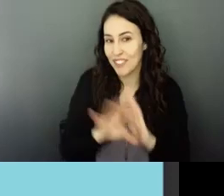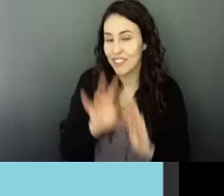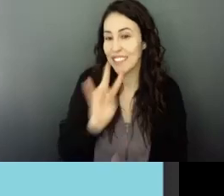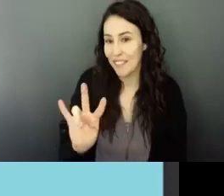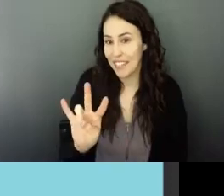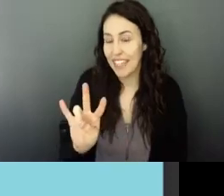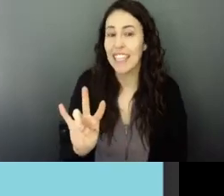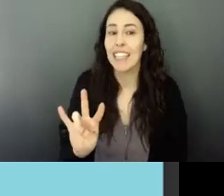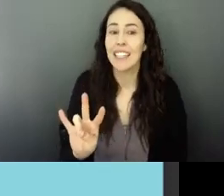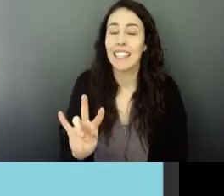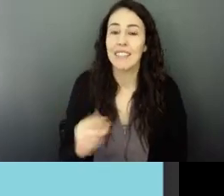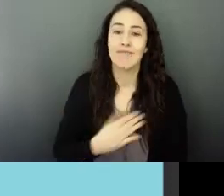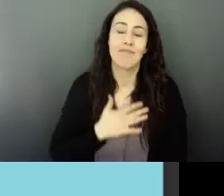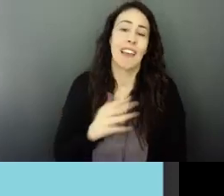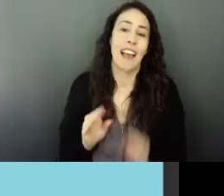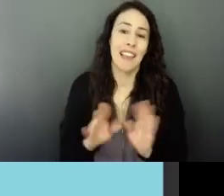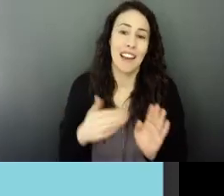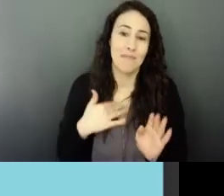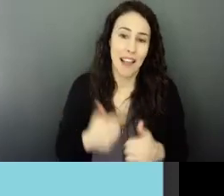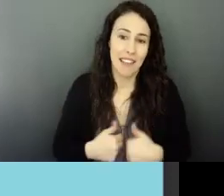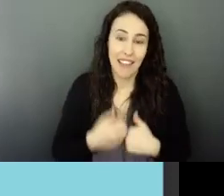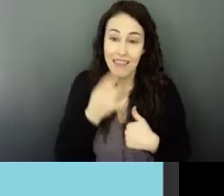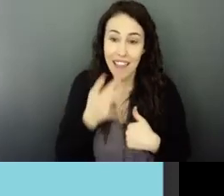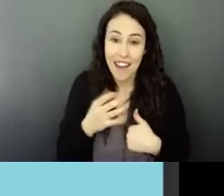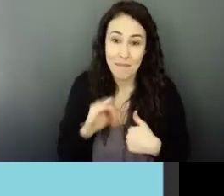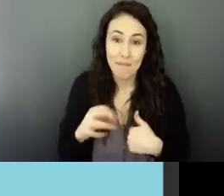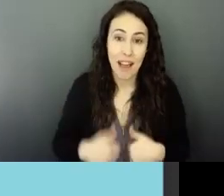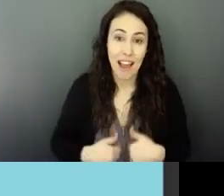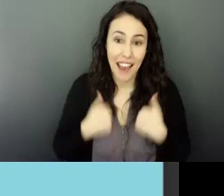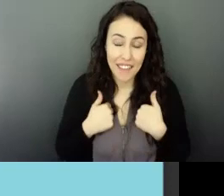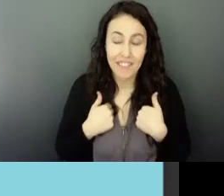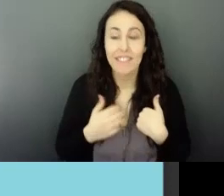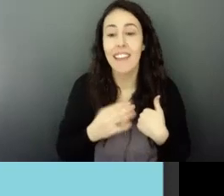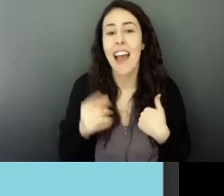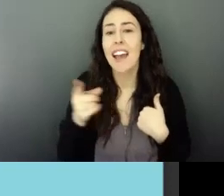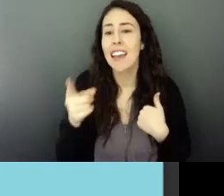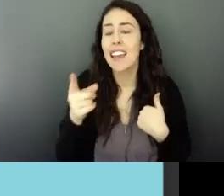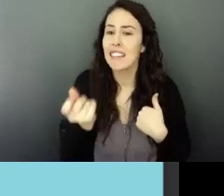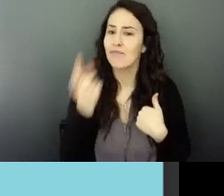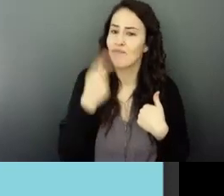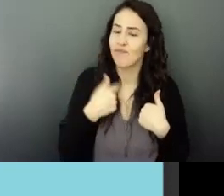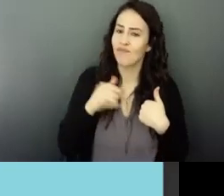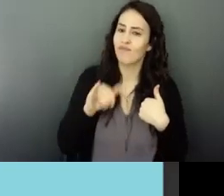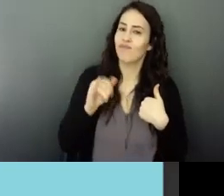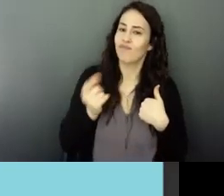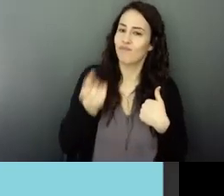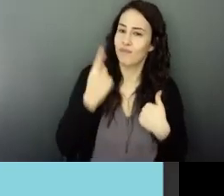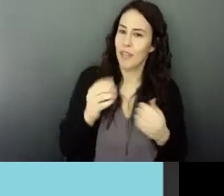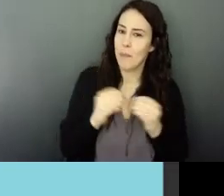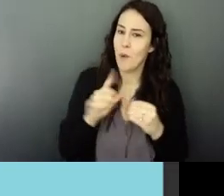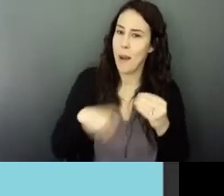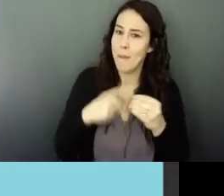my life. And he's also helped me to understand more about the K through 12